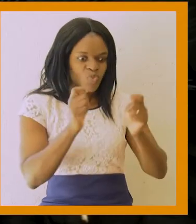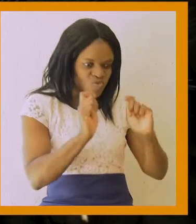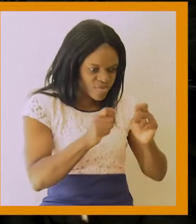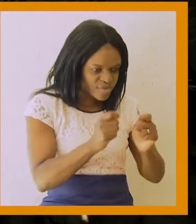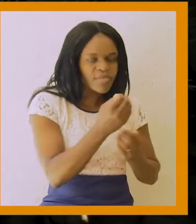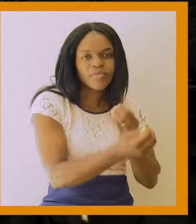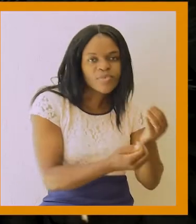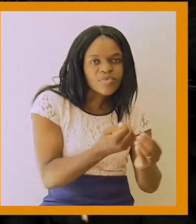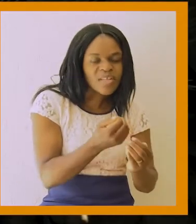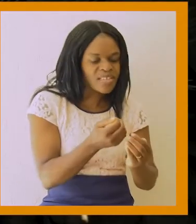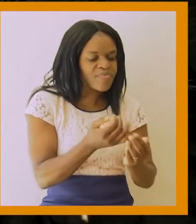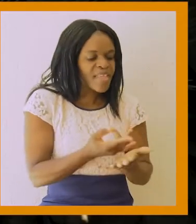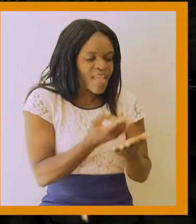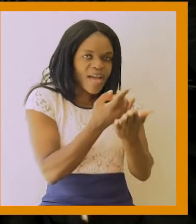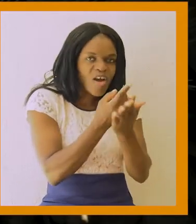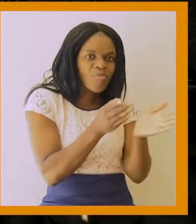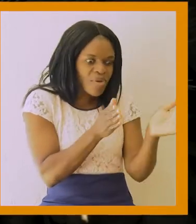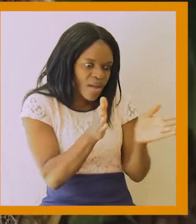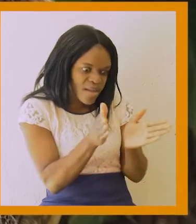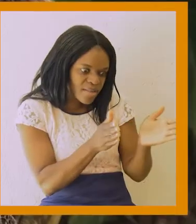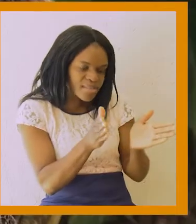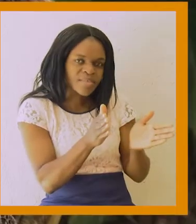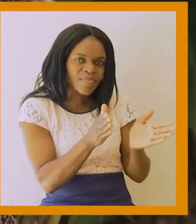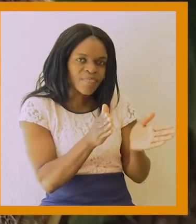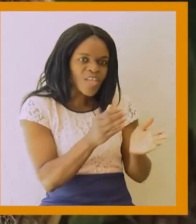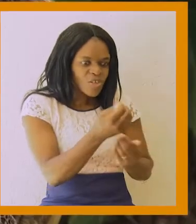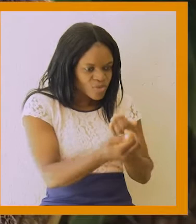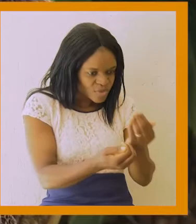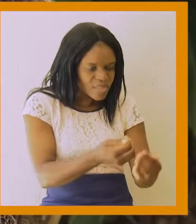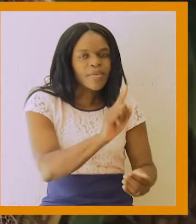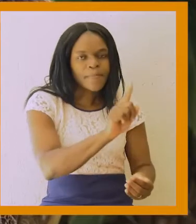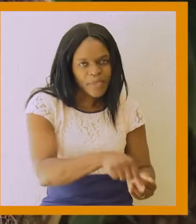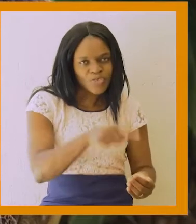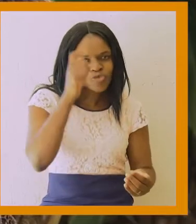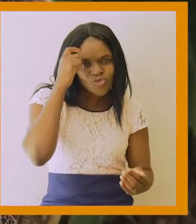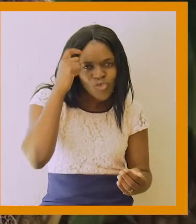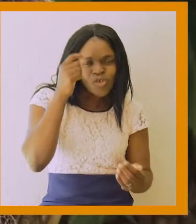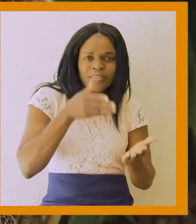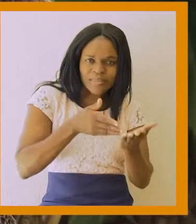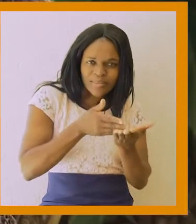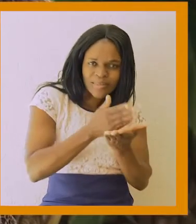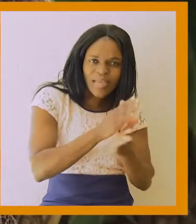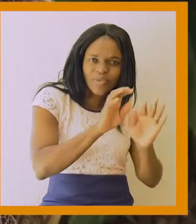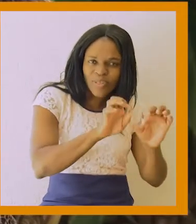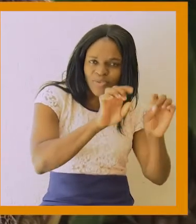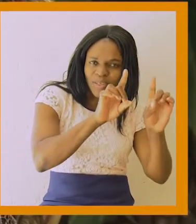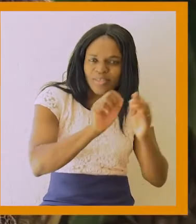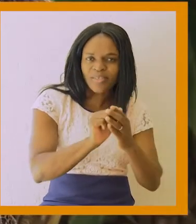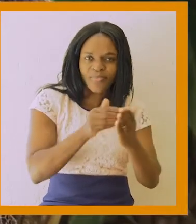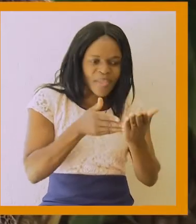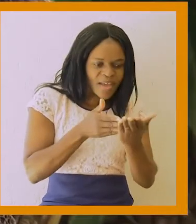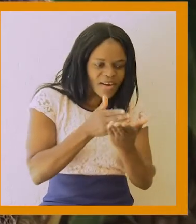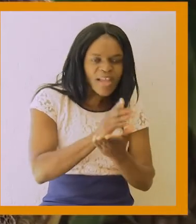need to guide them what they should do. And they should know their rights, rights to